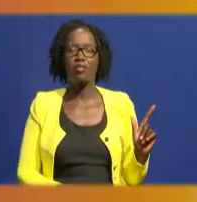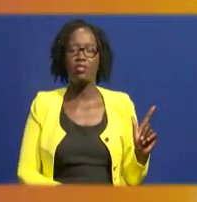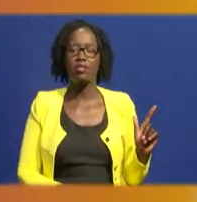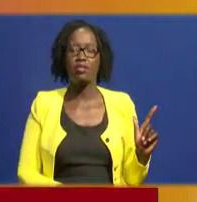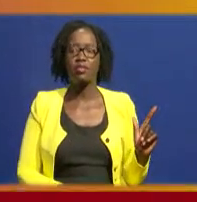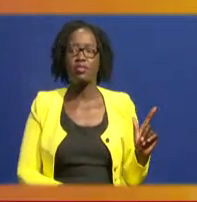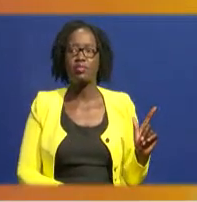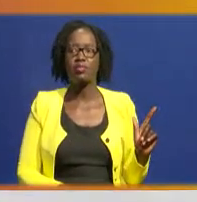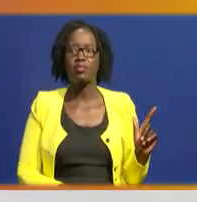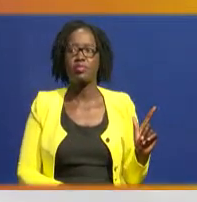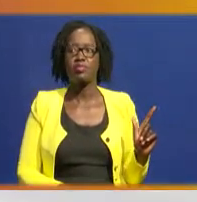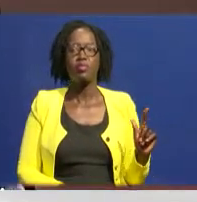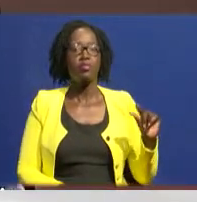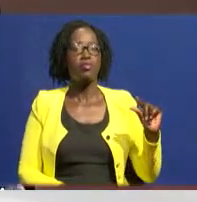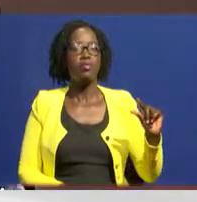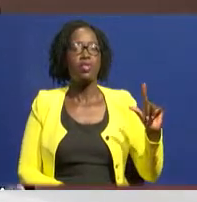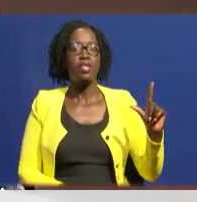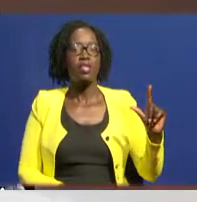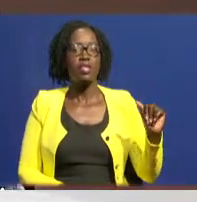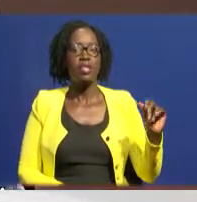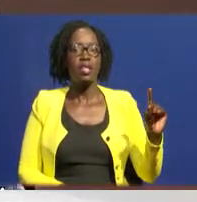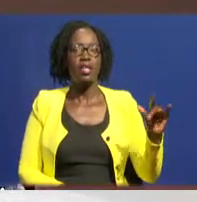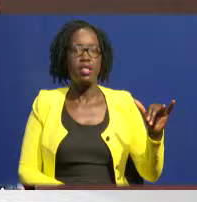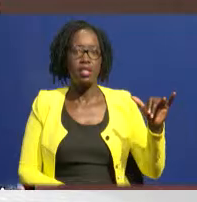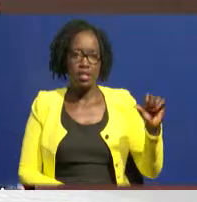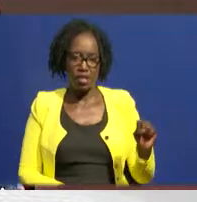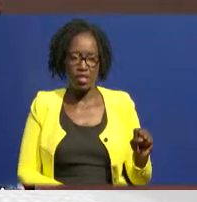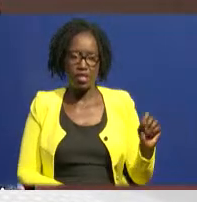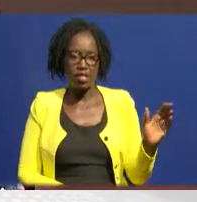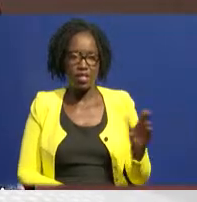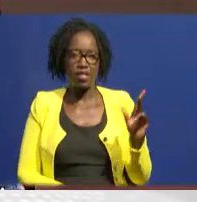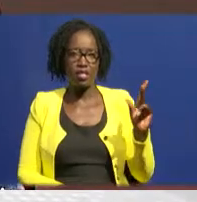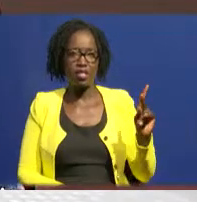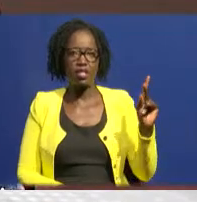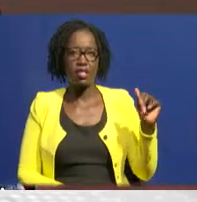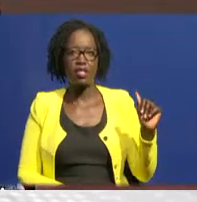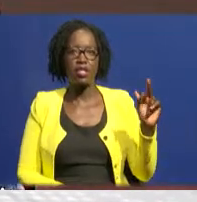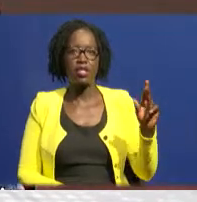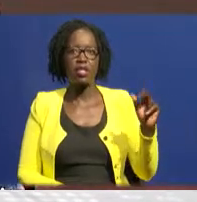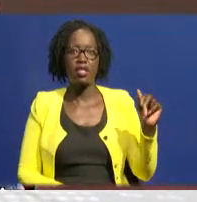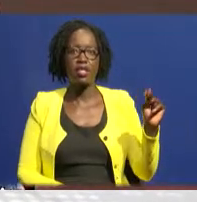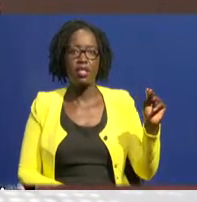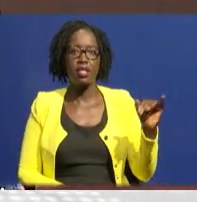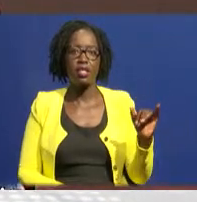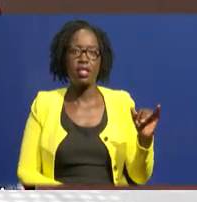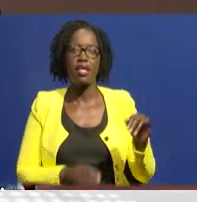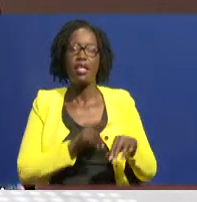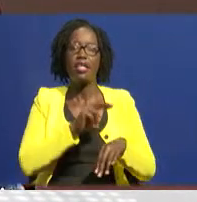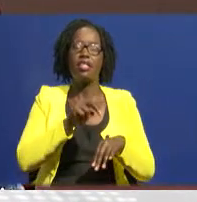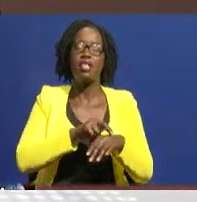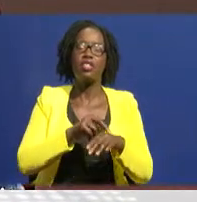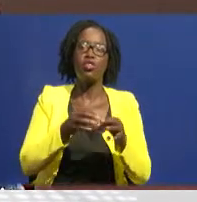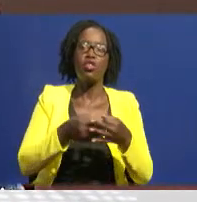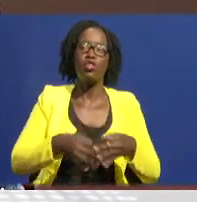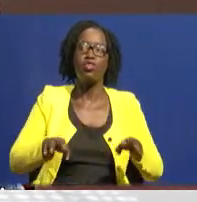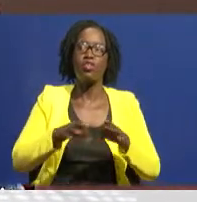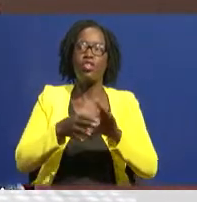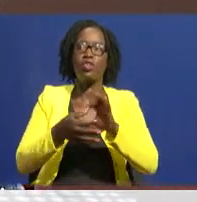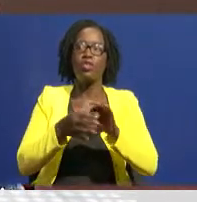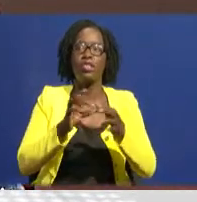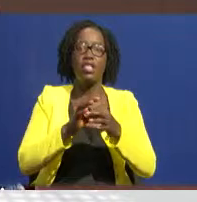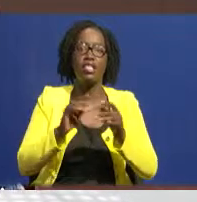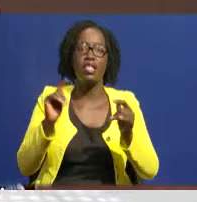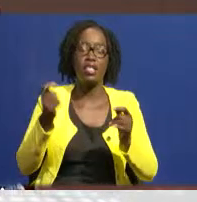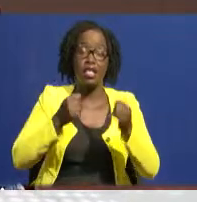my immediate left, we have Gladys Karani. Gladys Karani is the National Field Coordinator for the Kenya